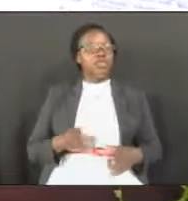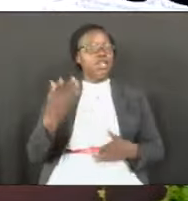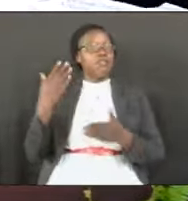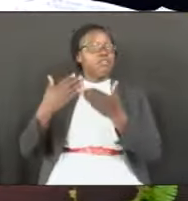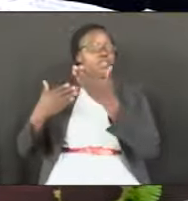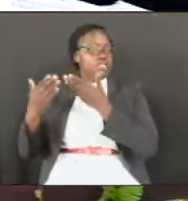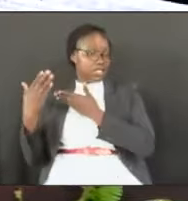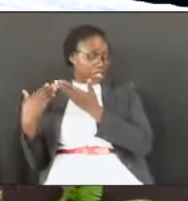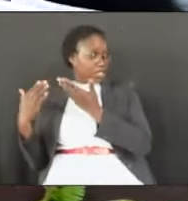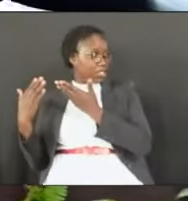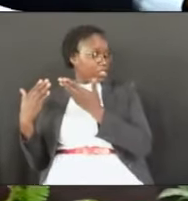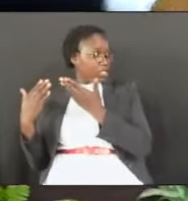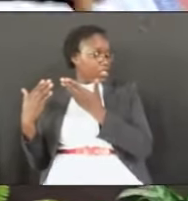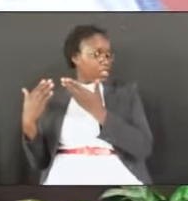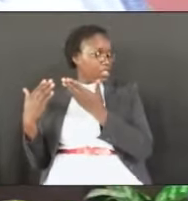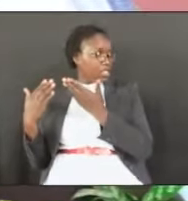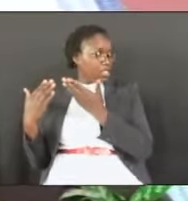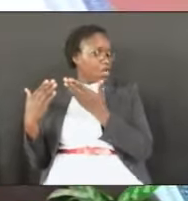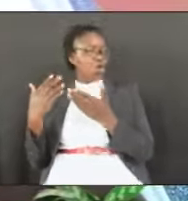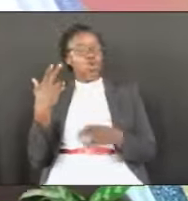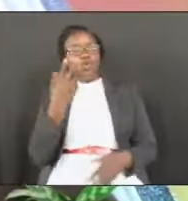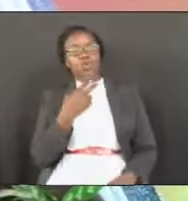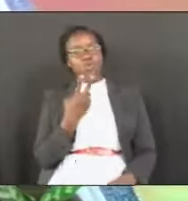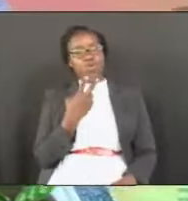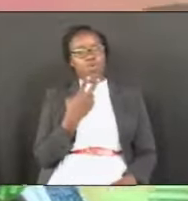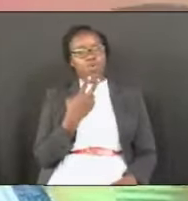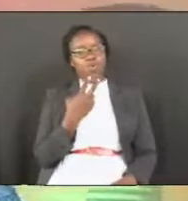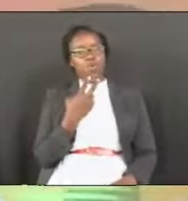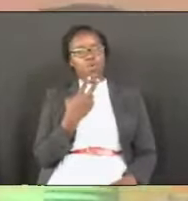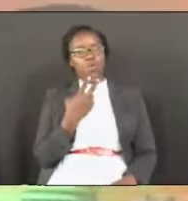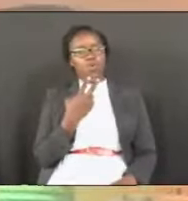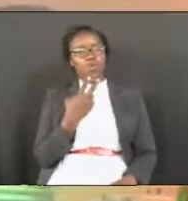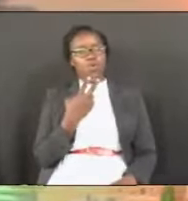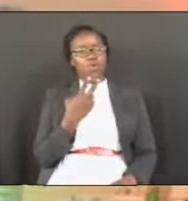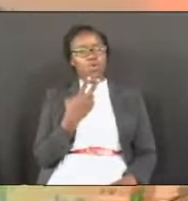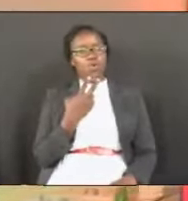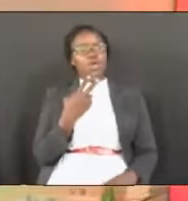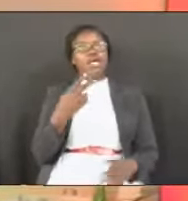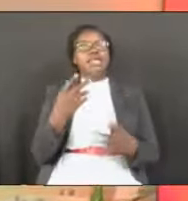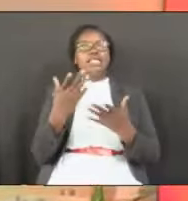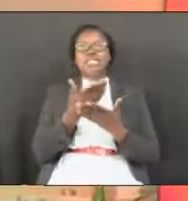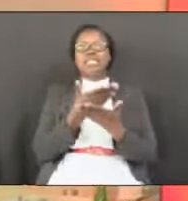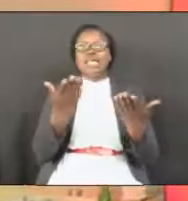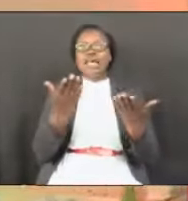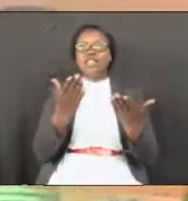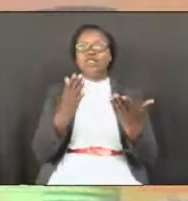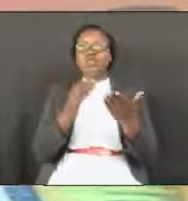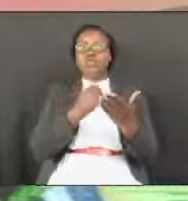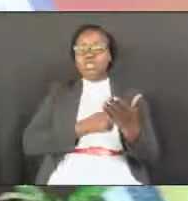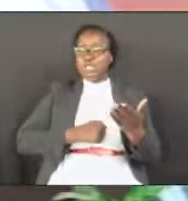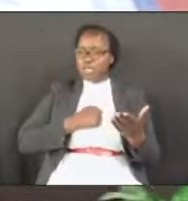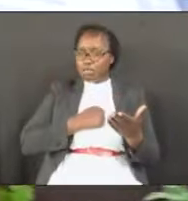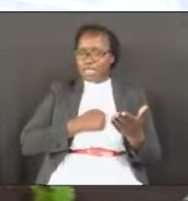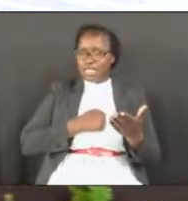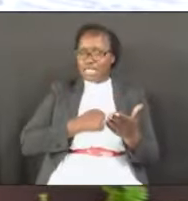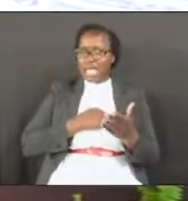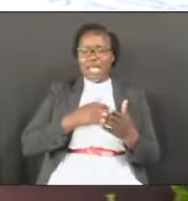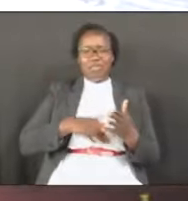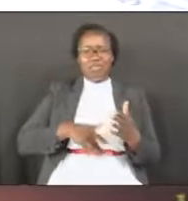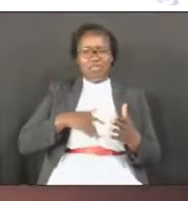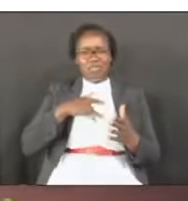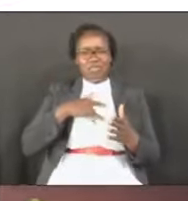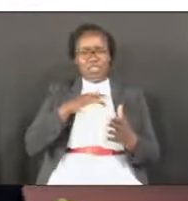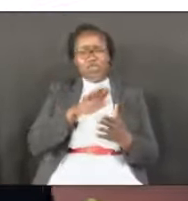for me. Who is not able to sympathize and empathize with